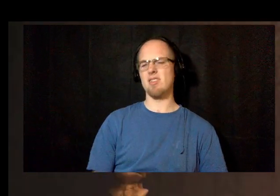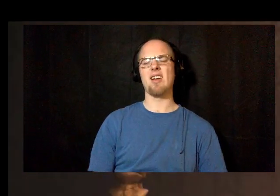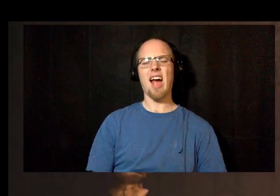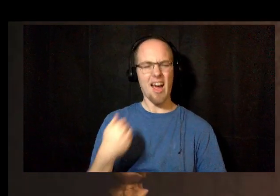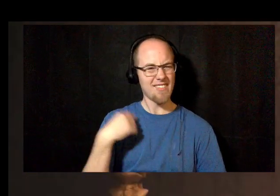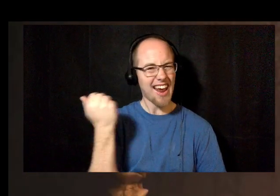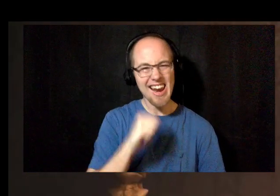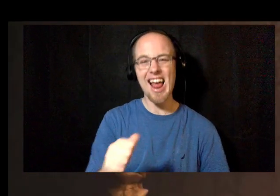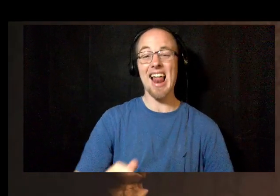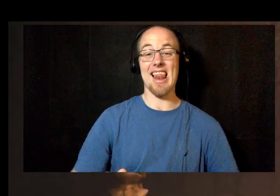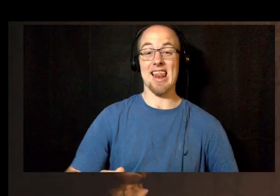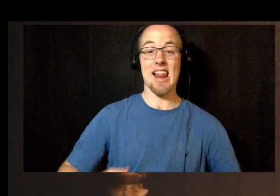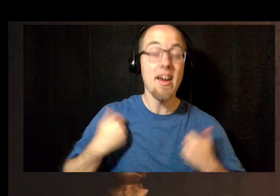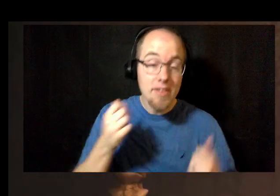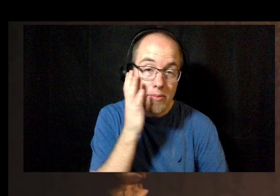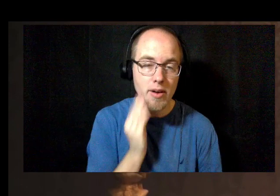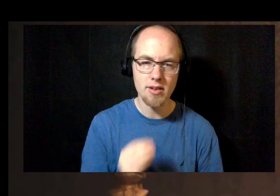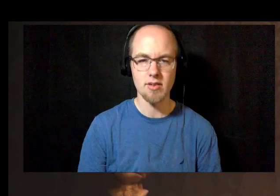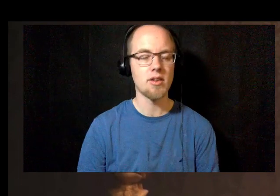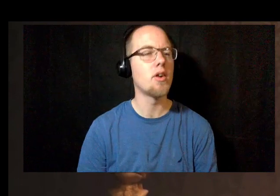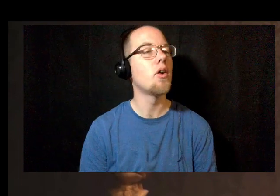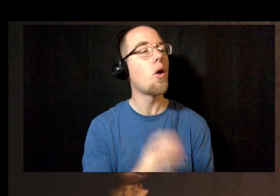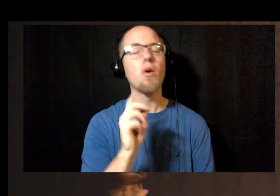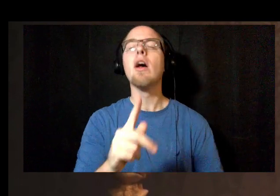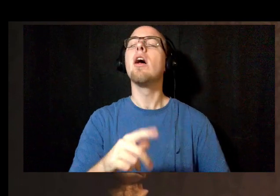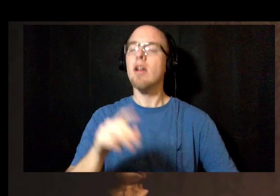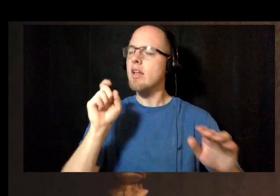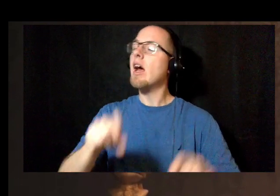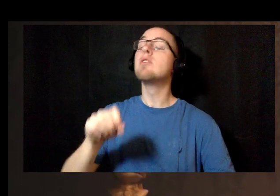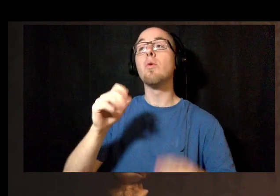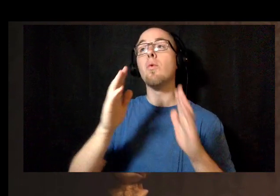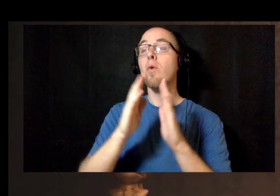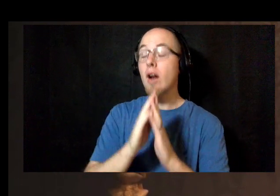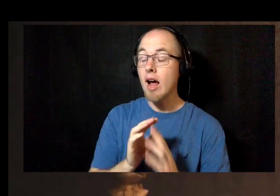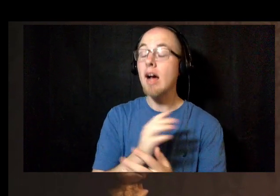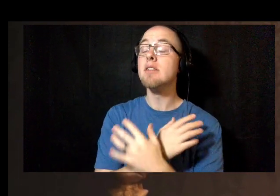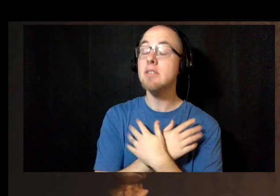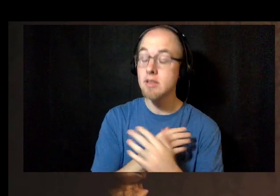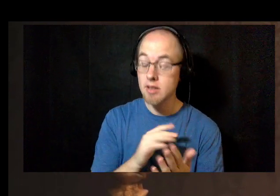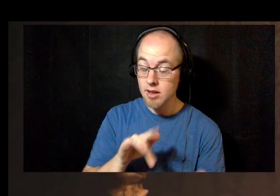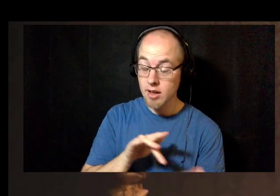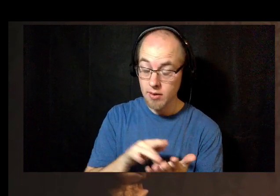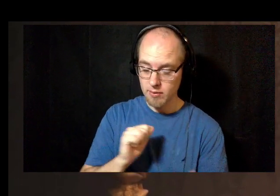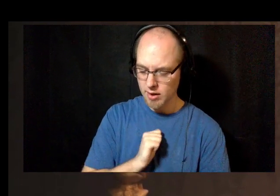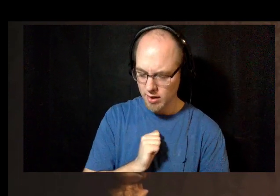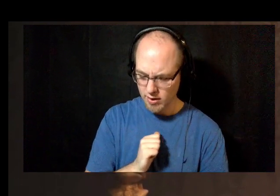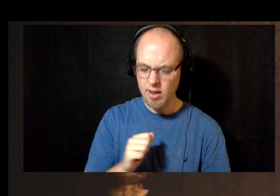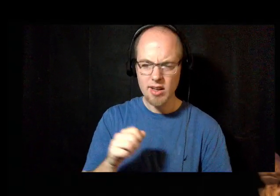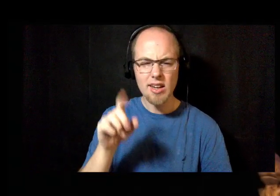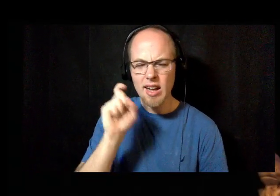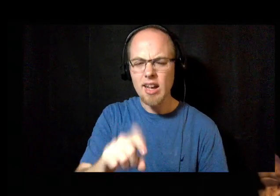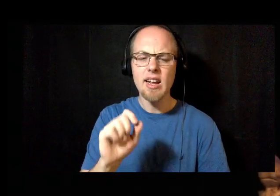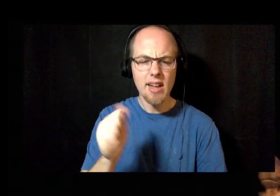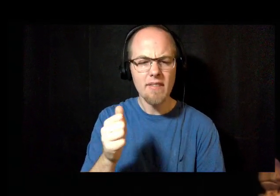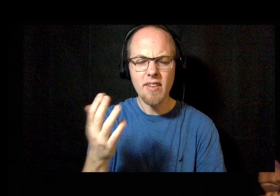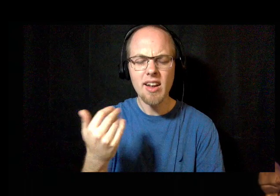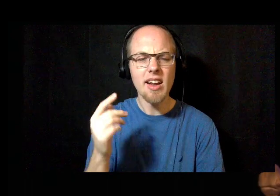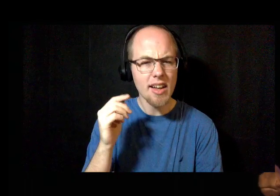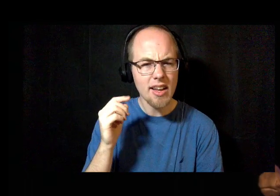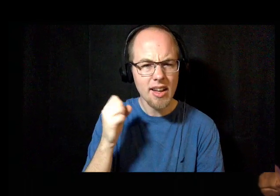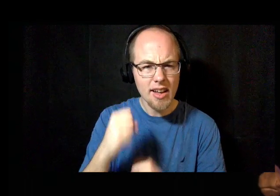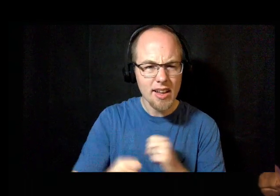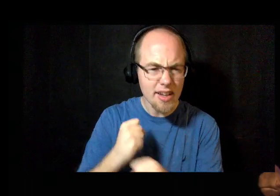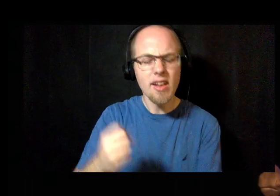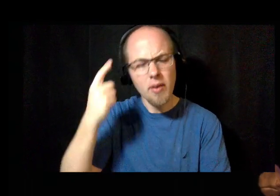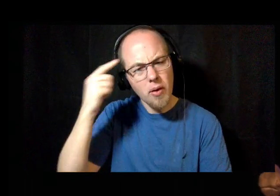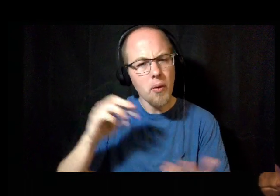all. I'm sorry, you can tell me to relax and centre myself when you spend maybe 10 or 15 years considering what that actually means. Until